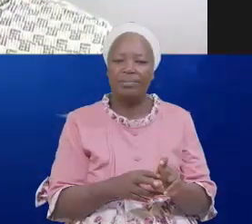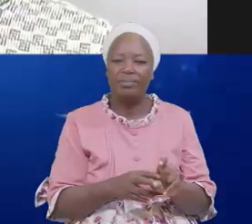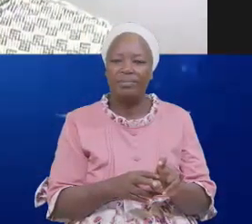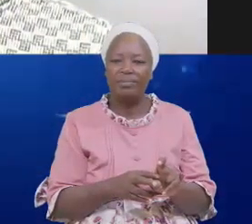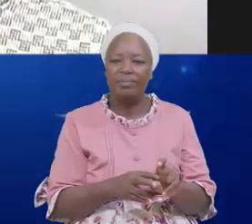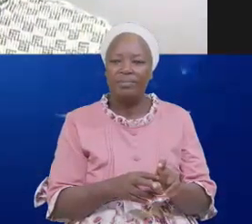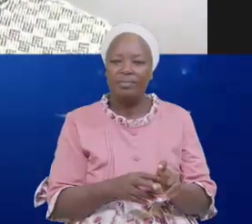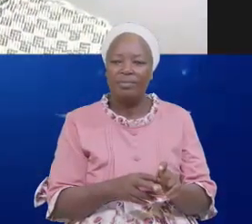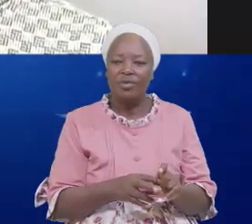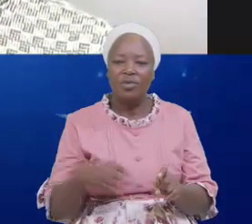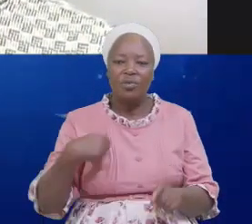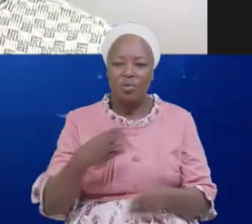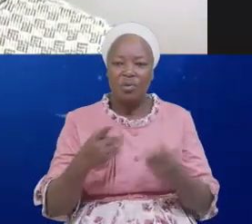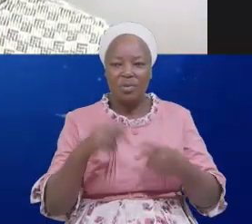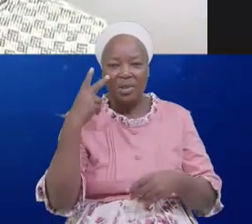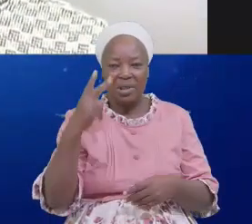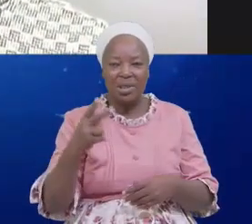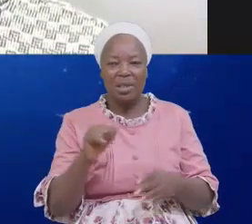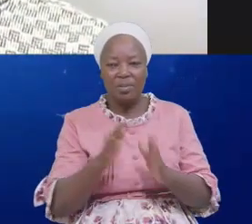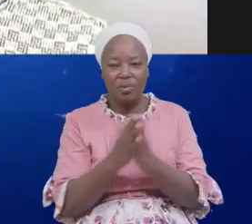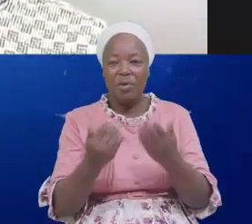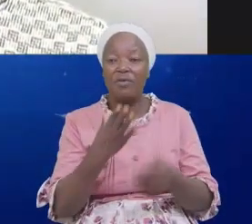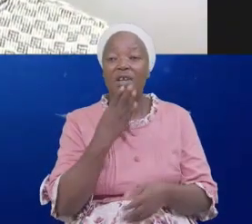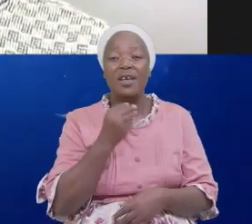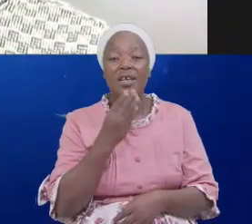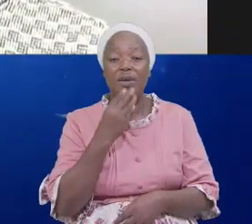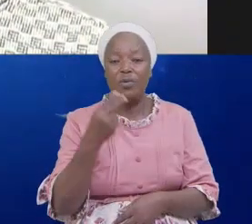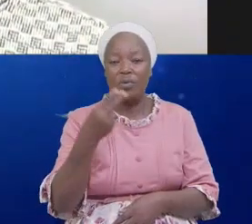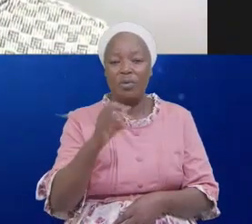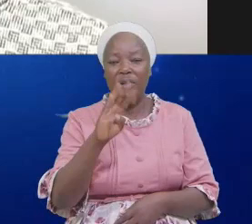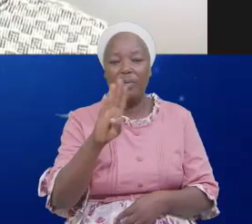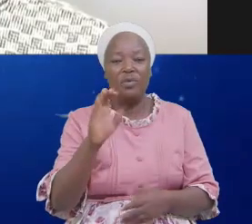We're looking at Hebrews chapter 11, verse 11.